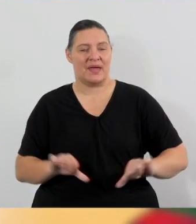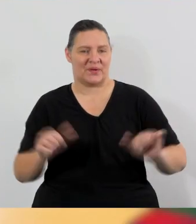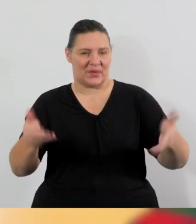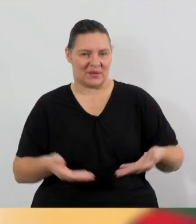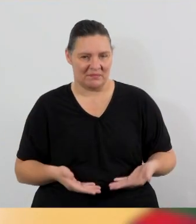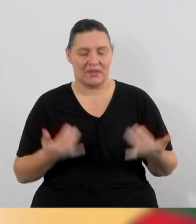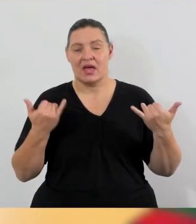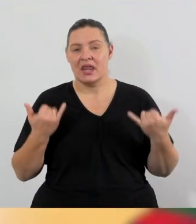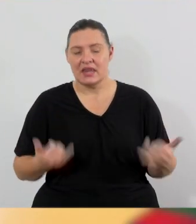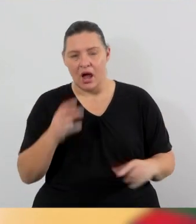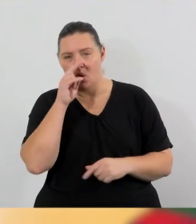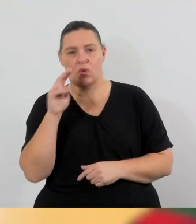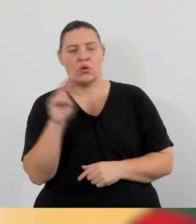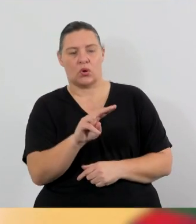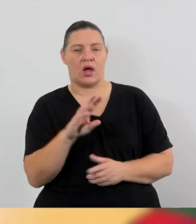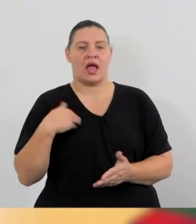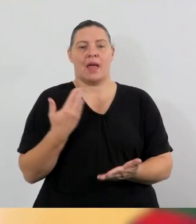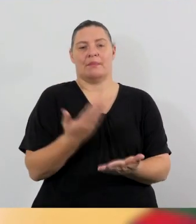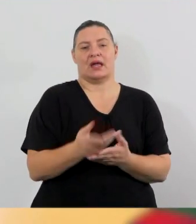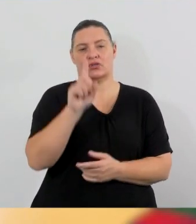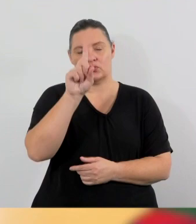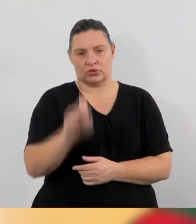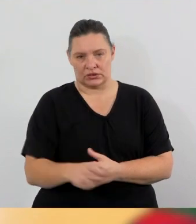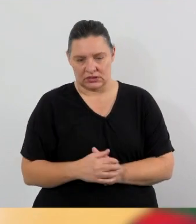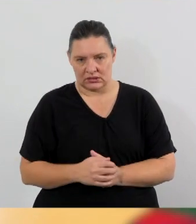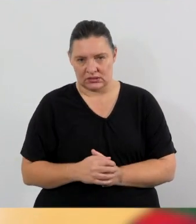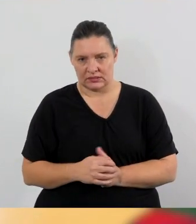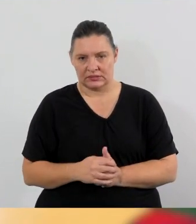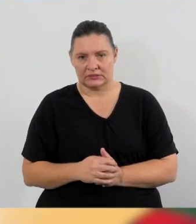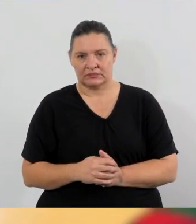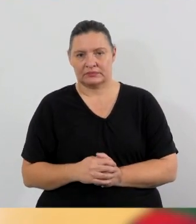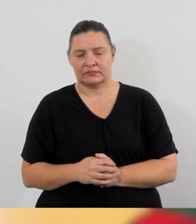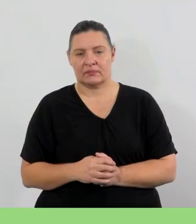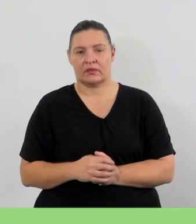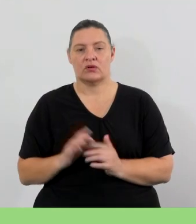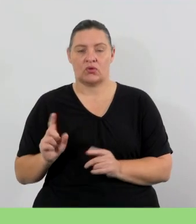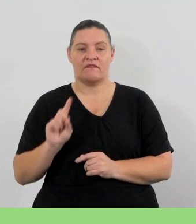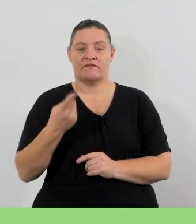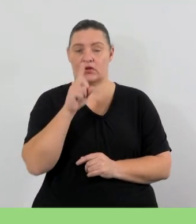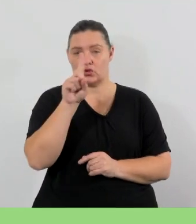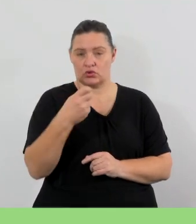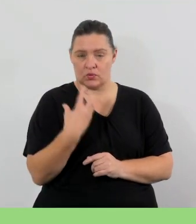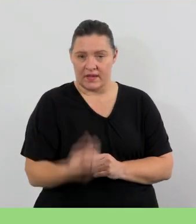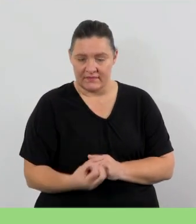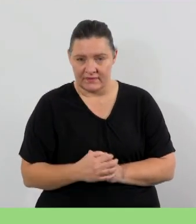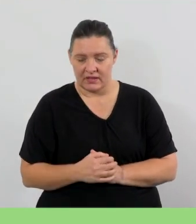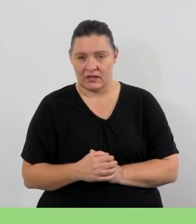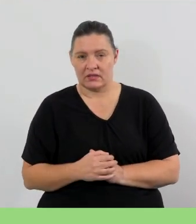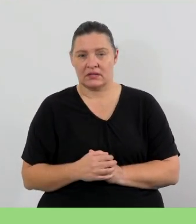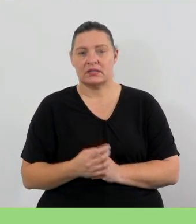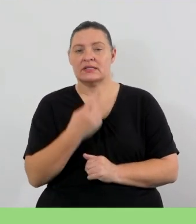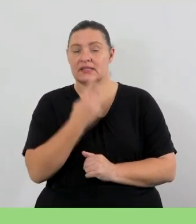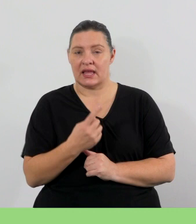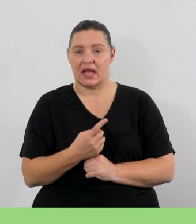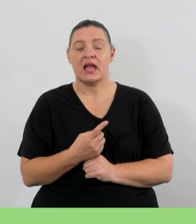Welcome back. Now we are going to look at our application questions for this lesson. So the first question that we have here